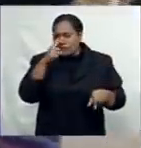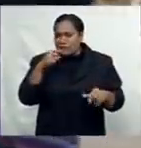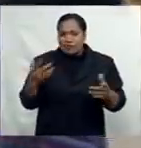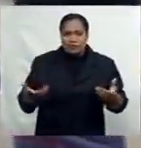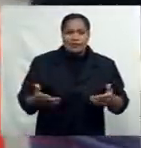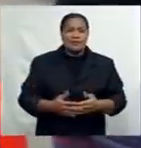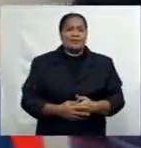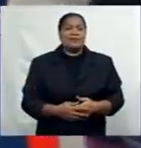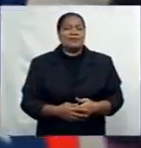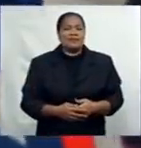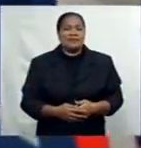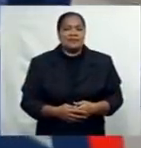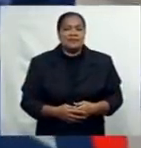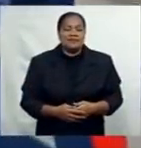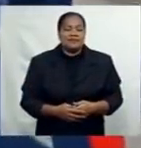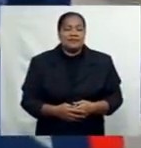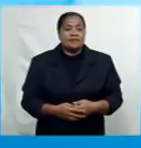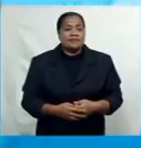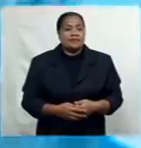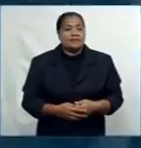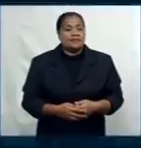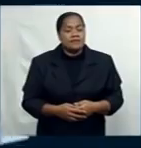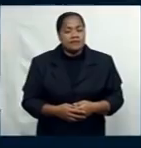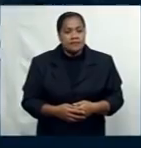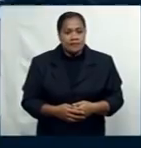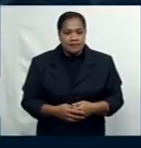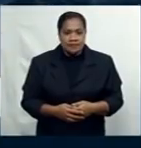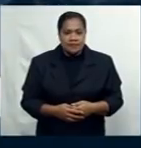Nuga, FBC News.